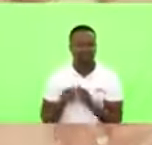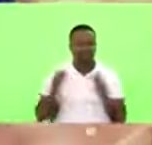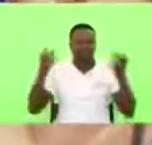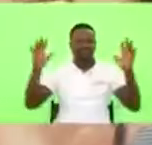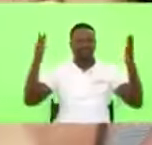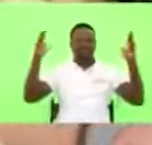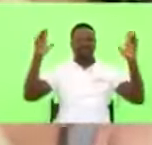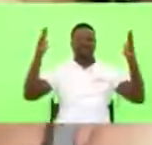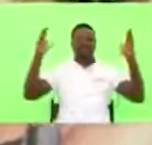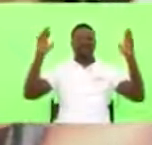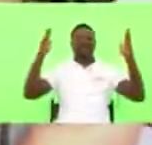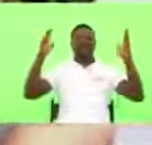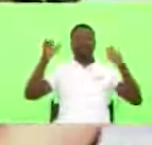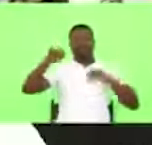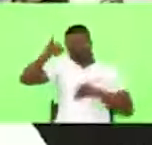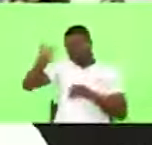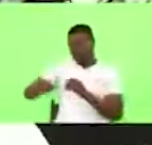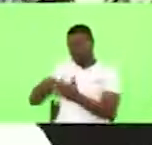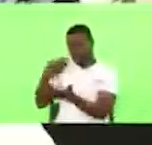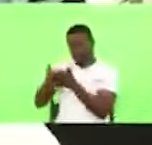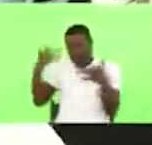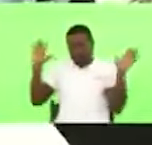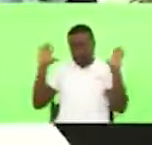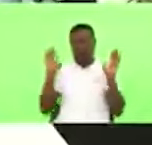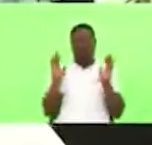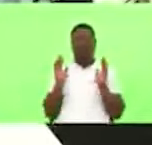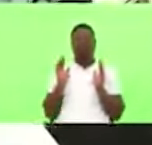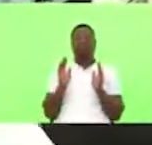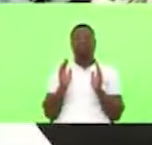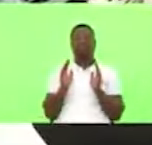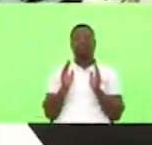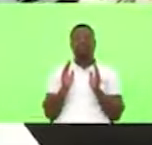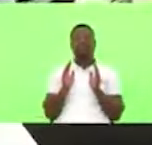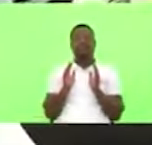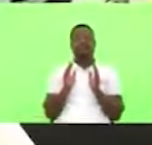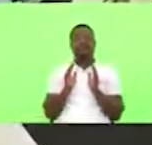That he has arrived. Now listen, brothers and sisters.